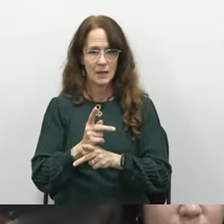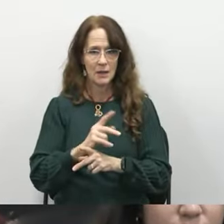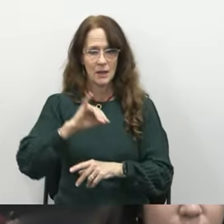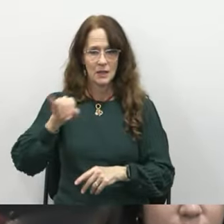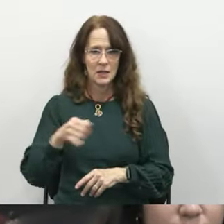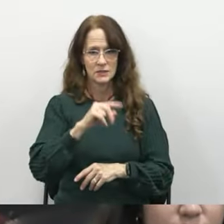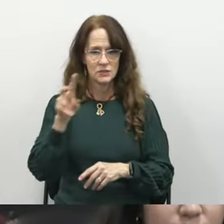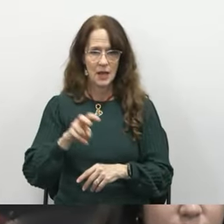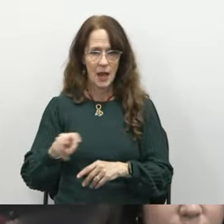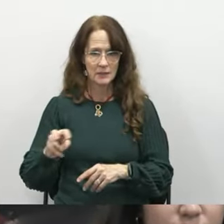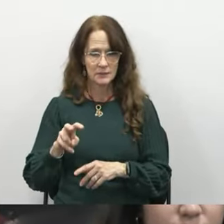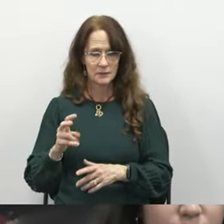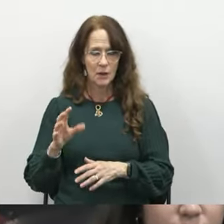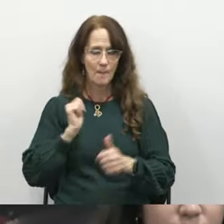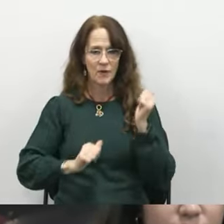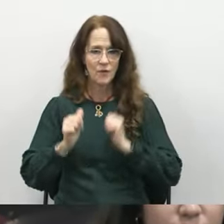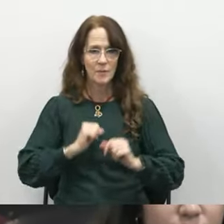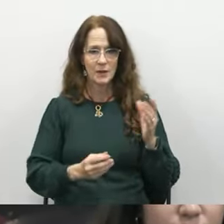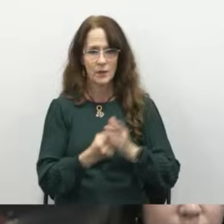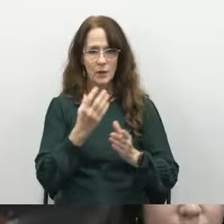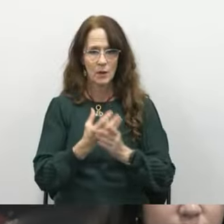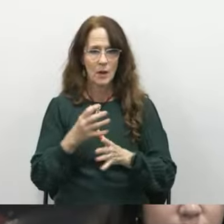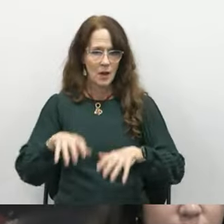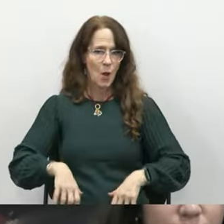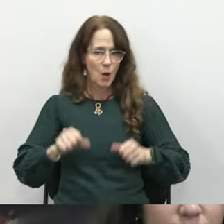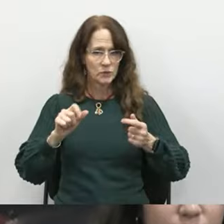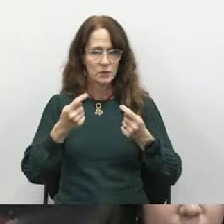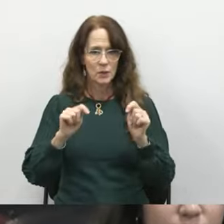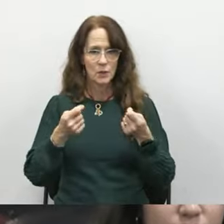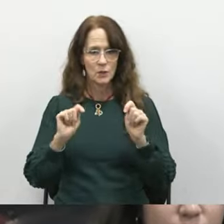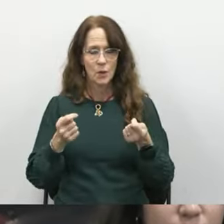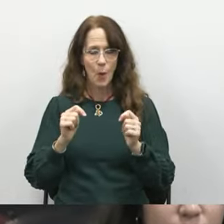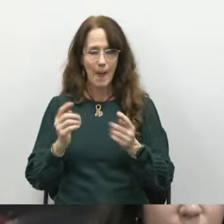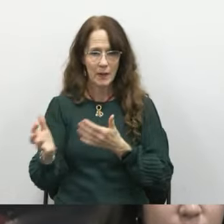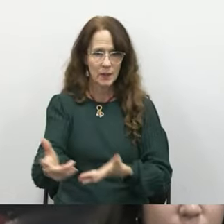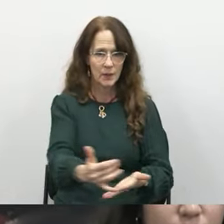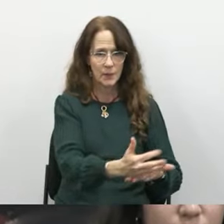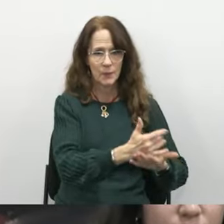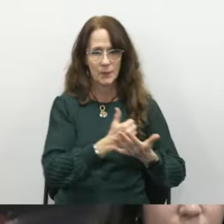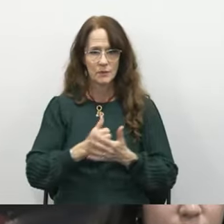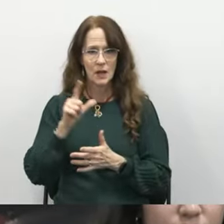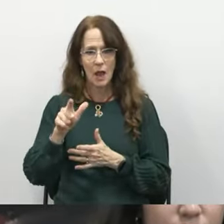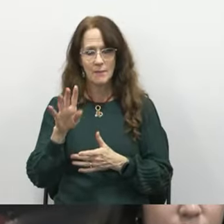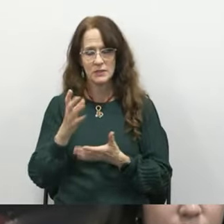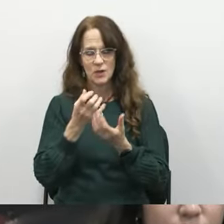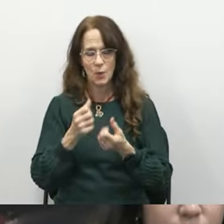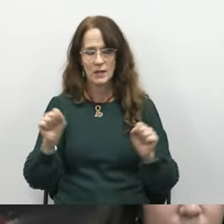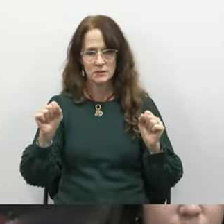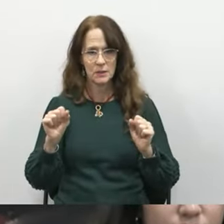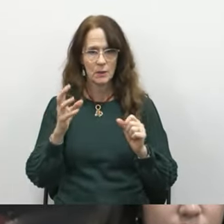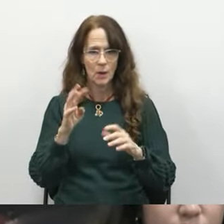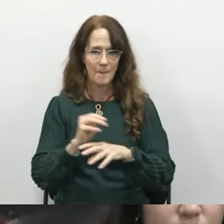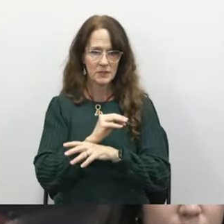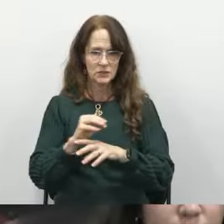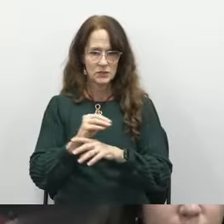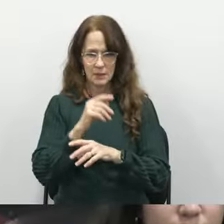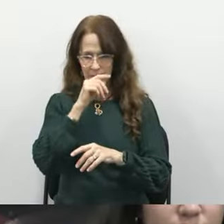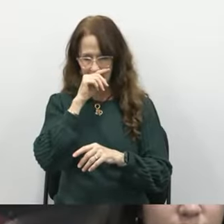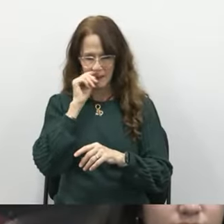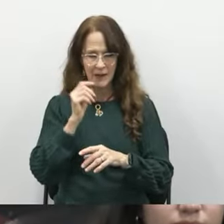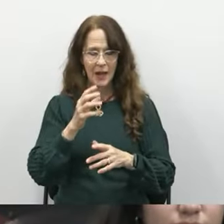is performing in our garden, and they're hosting a toy drive to send to the Long Beach Rescue Mission Lydia House. And they're selling treats and hot cocoa for those